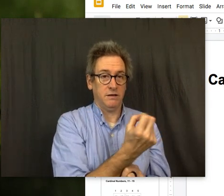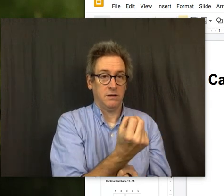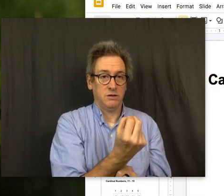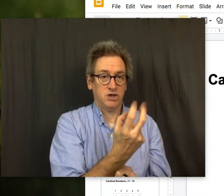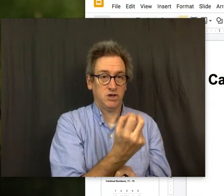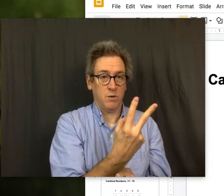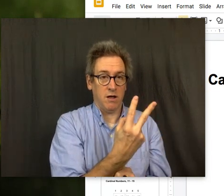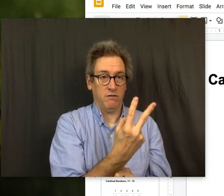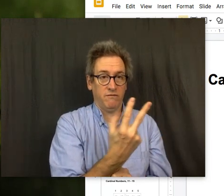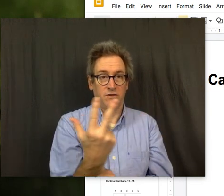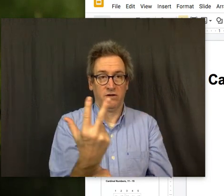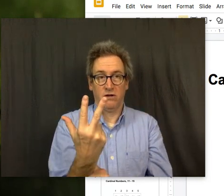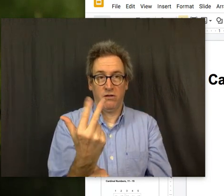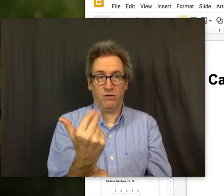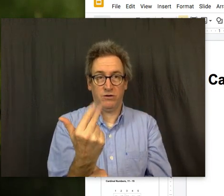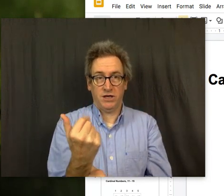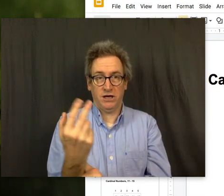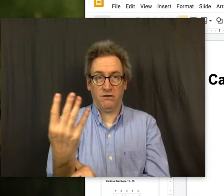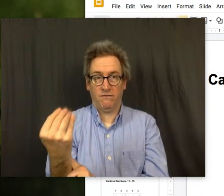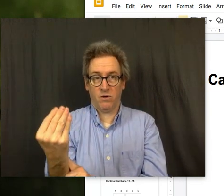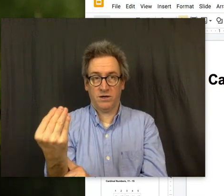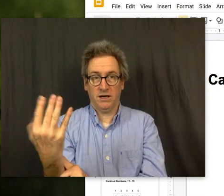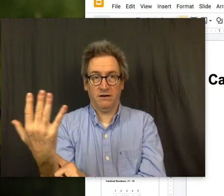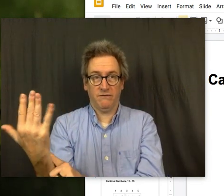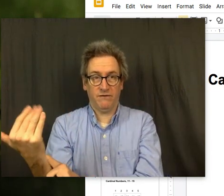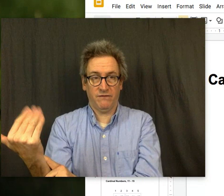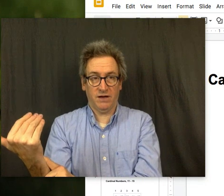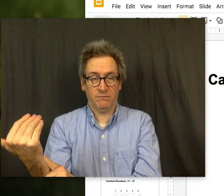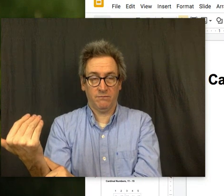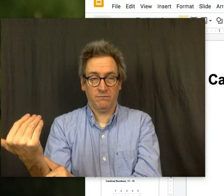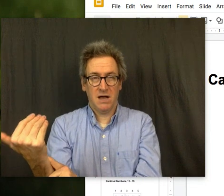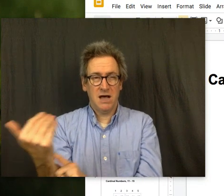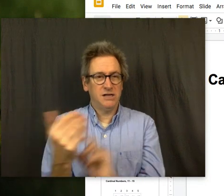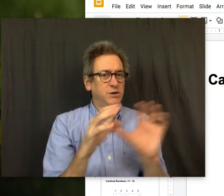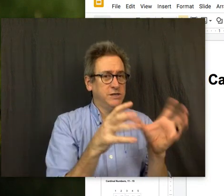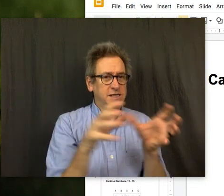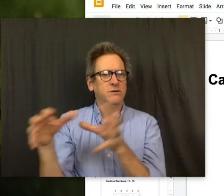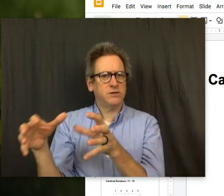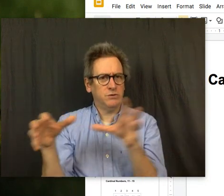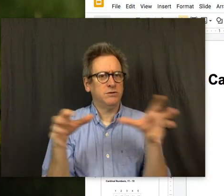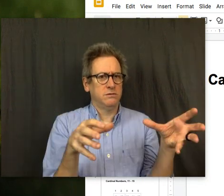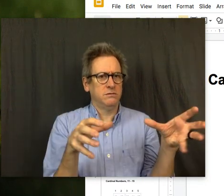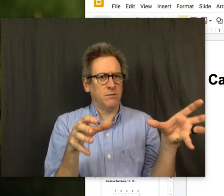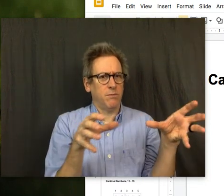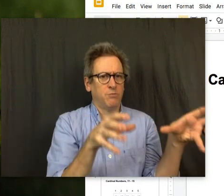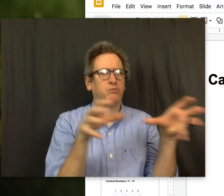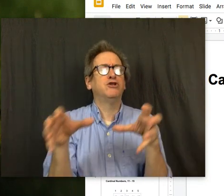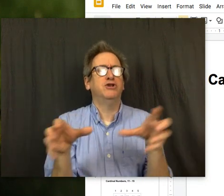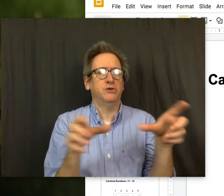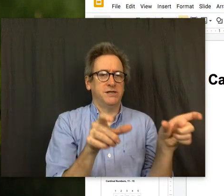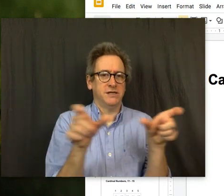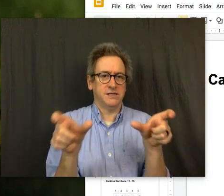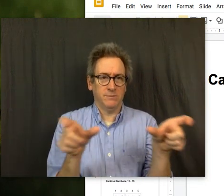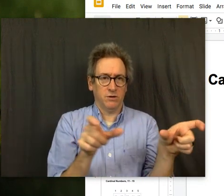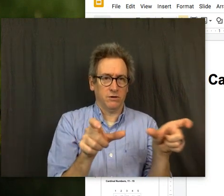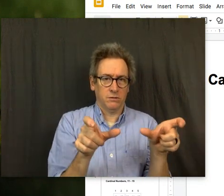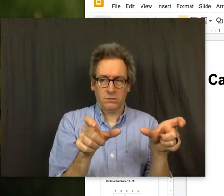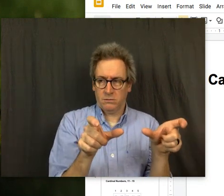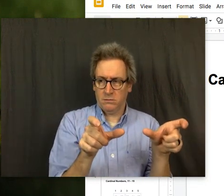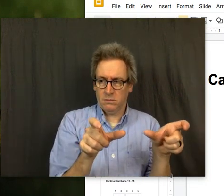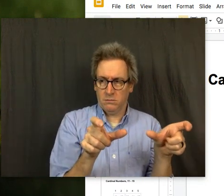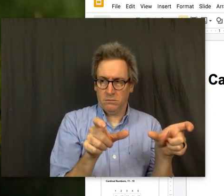11, 12, 13, 14, 15. So you can see how there's two, they're both produced in